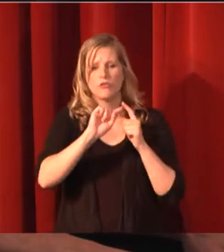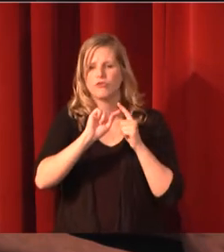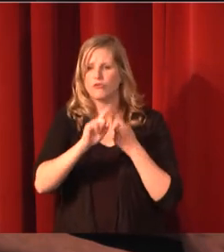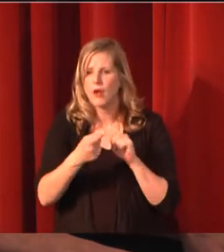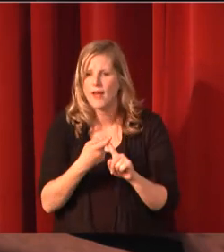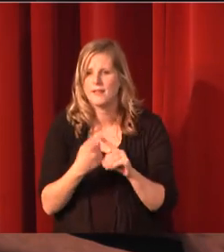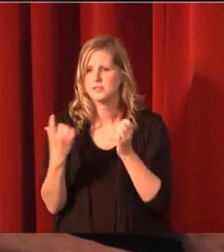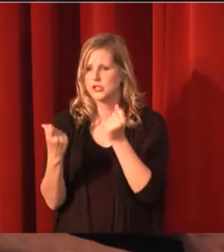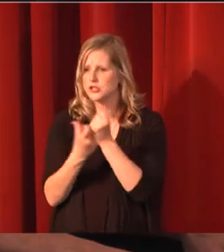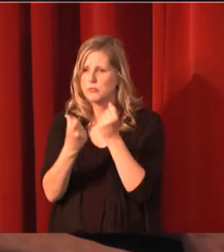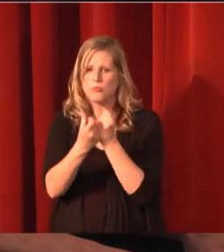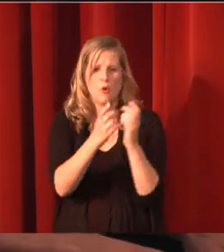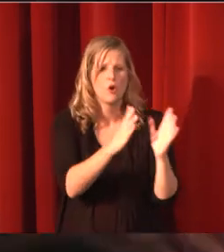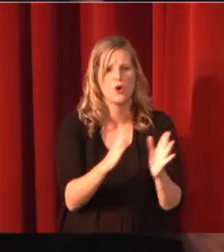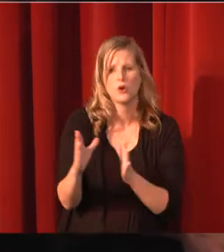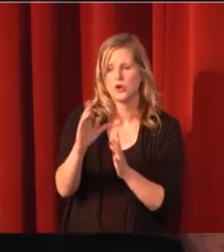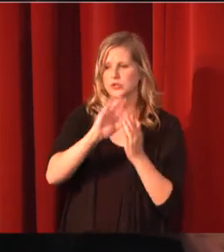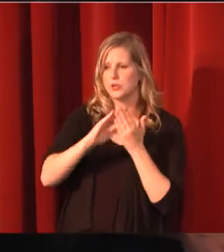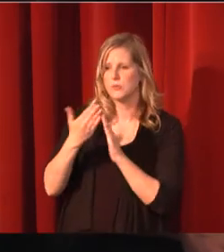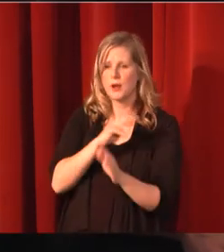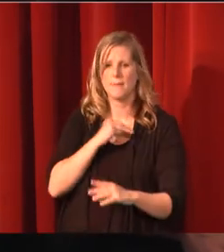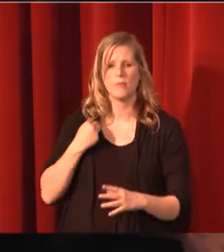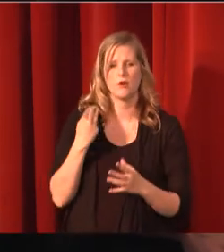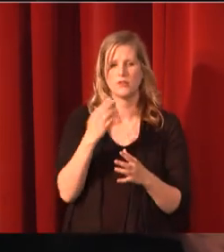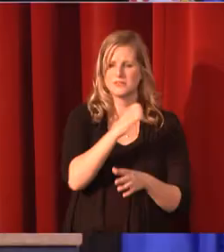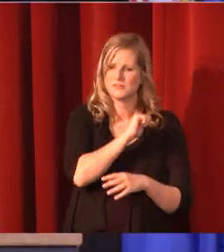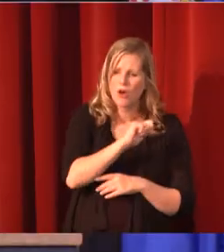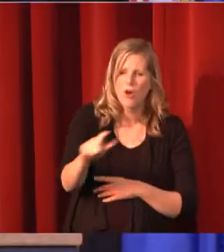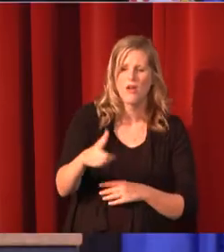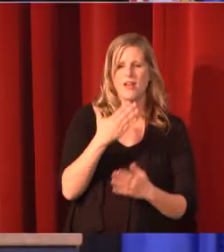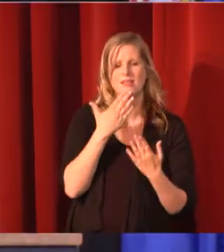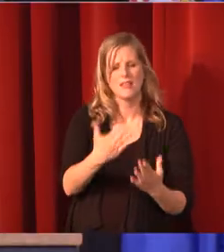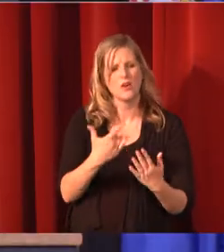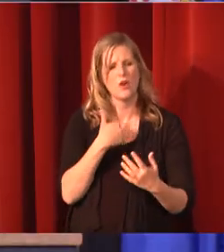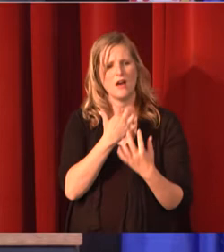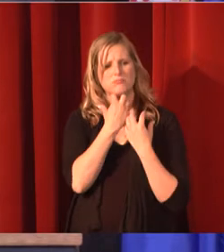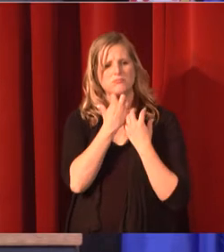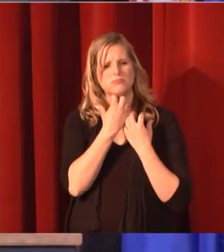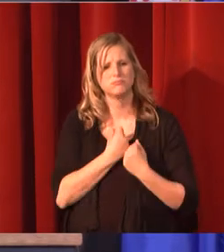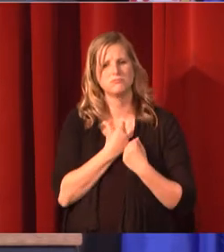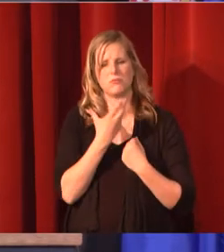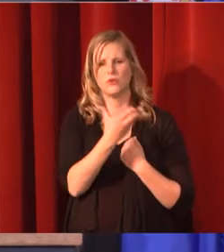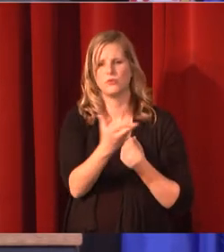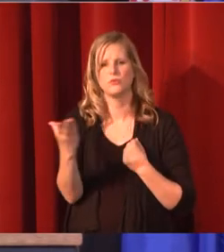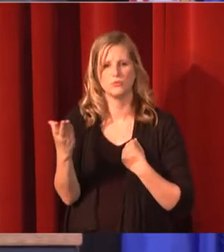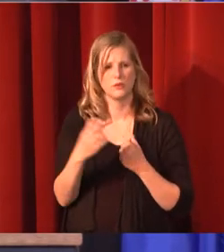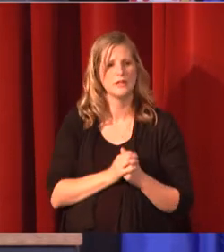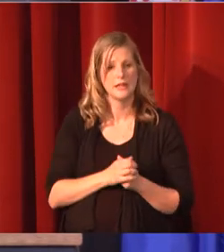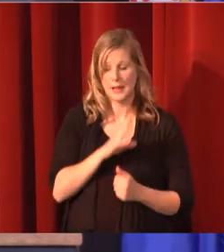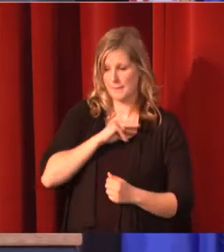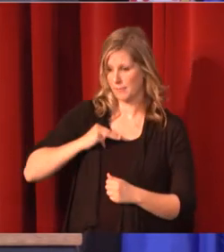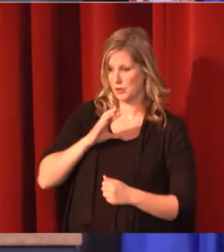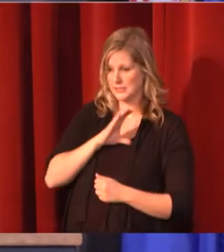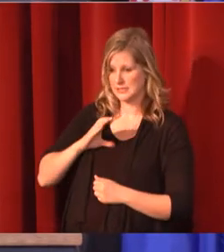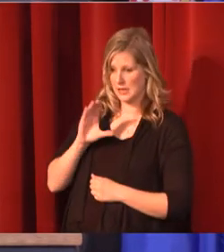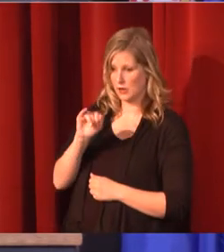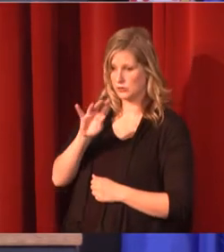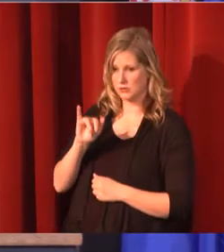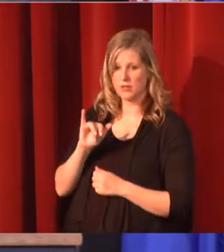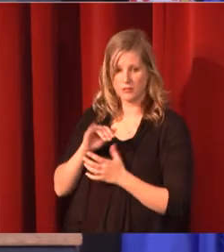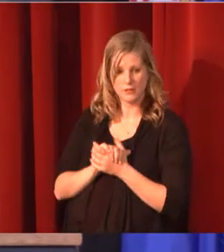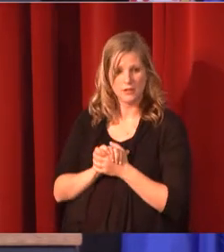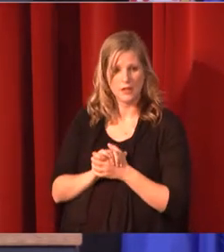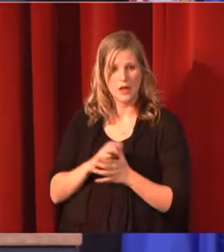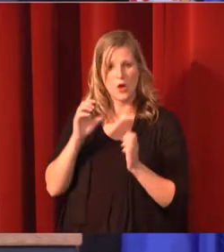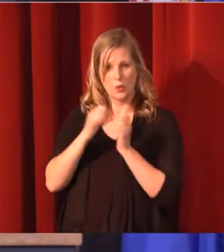supporters and community members I really appreciate you being here today to the members of our City Council those who